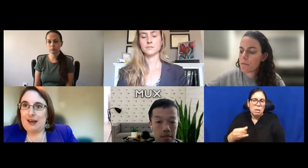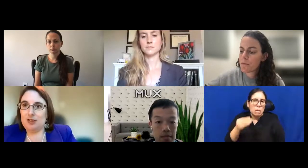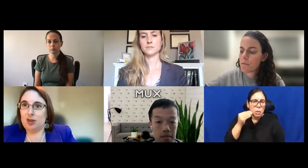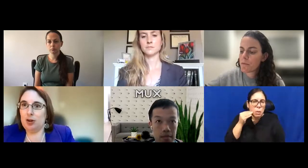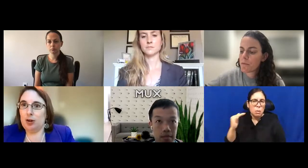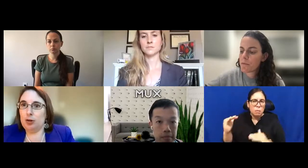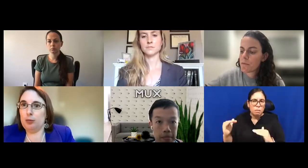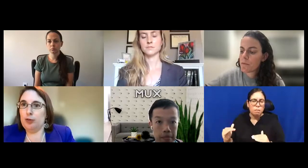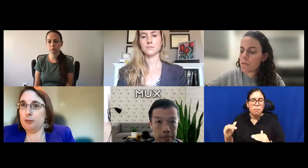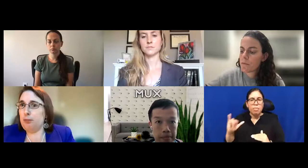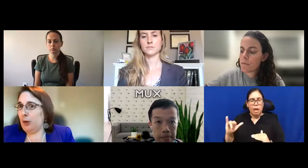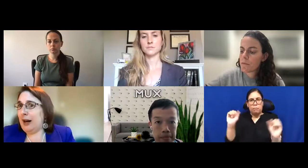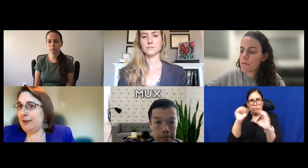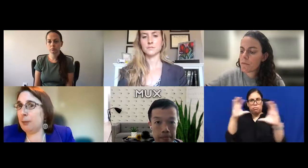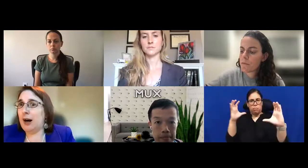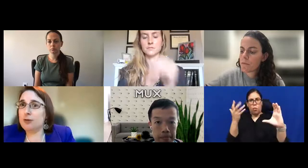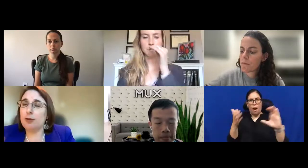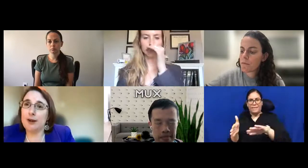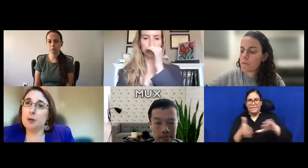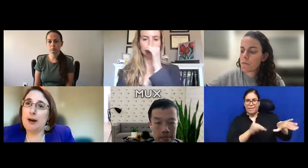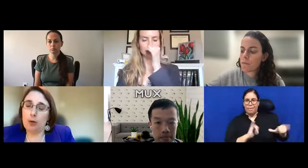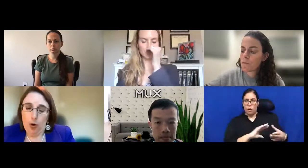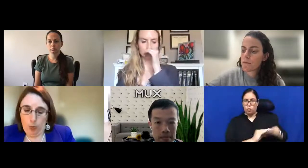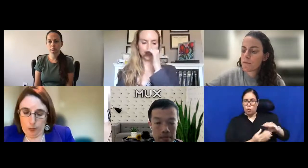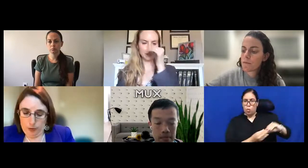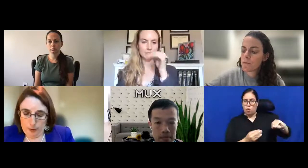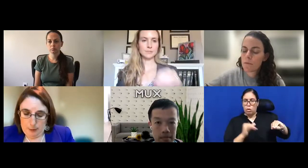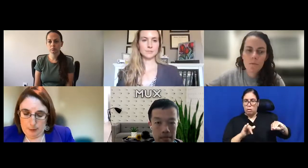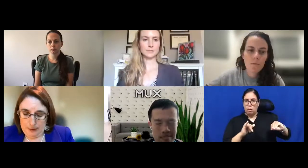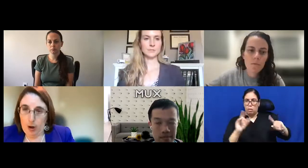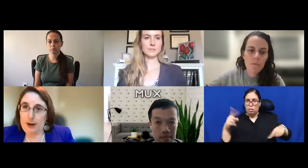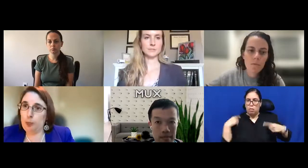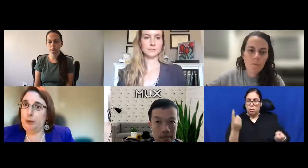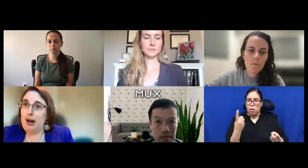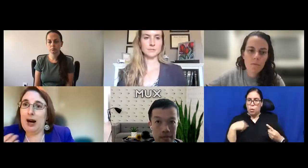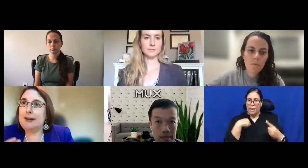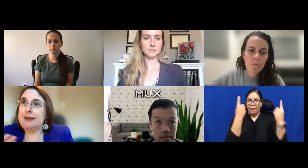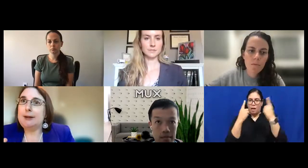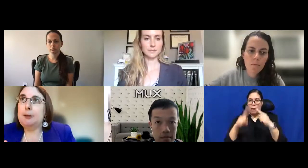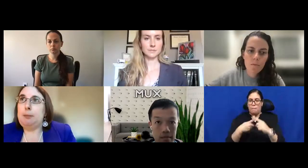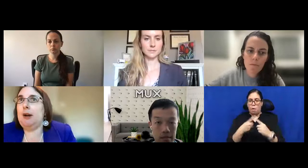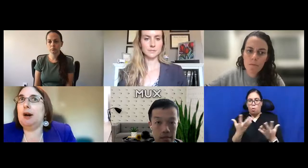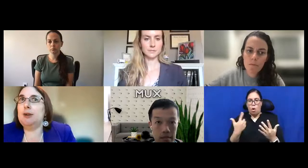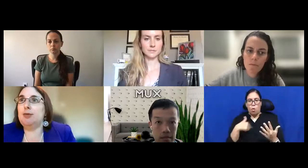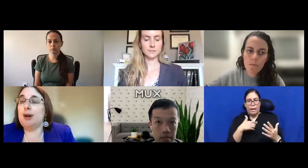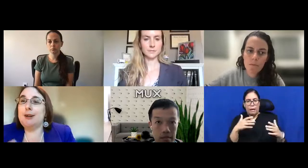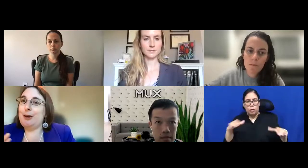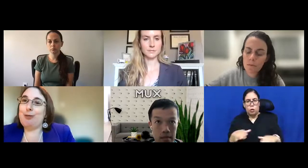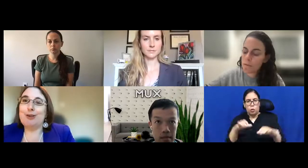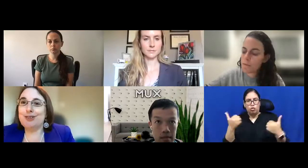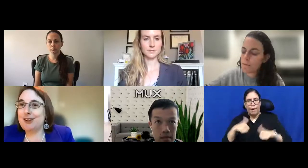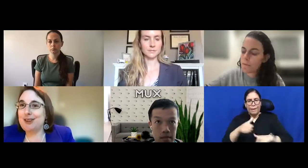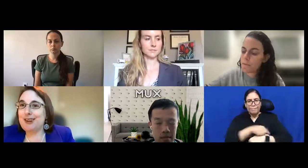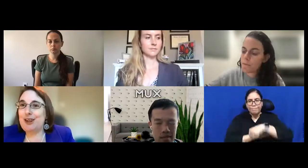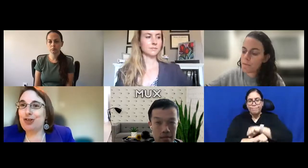think that's a good, kind of spot to think about what we're doing. But as beyond trying to get a